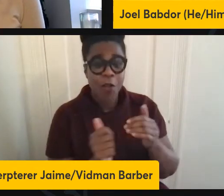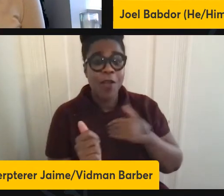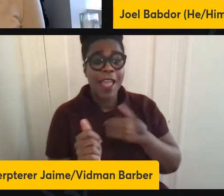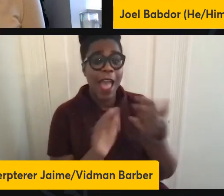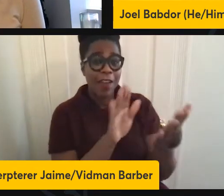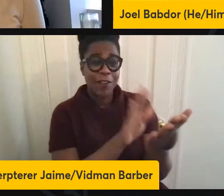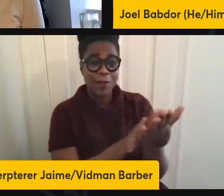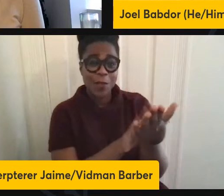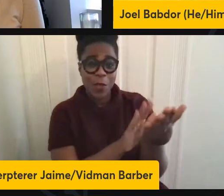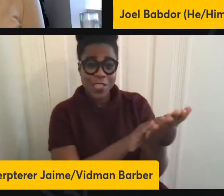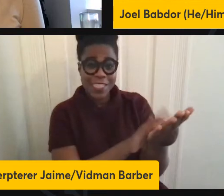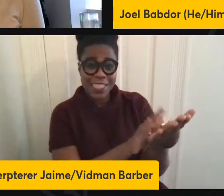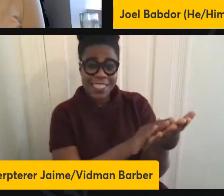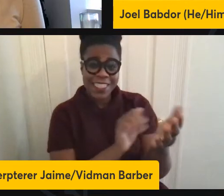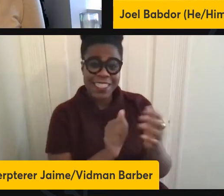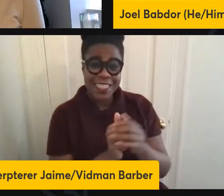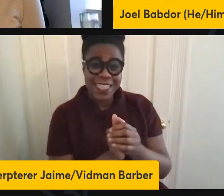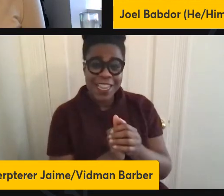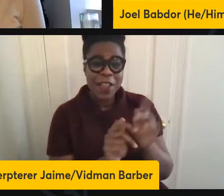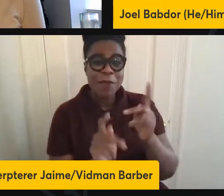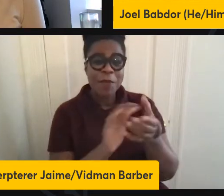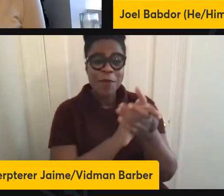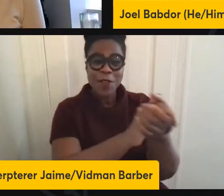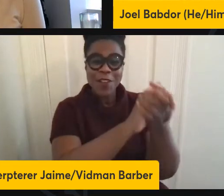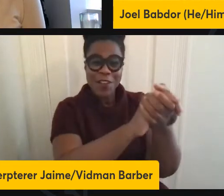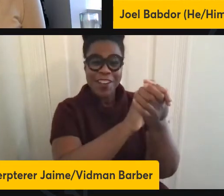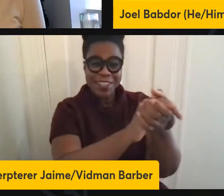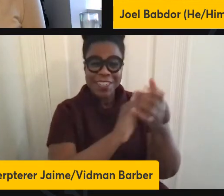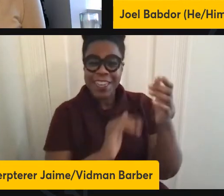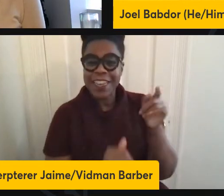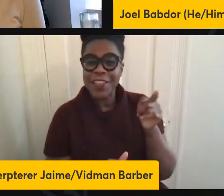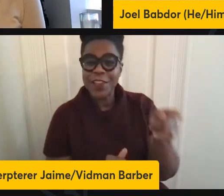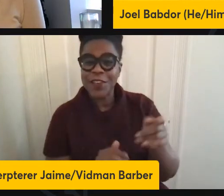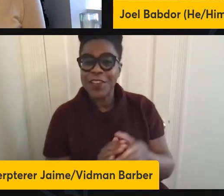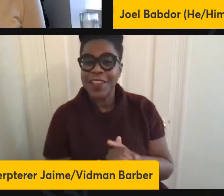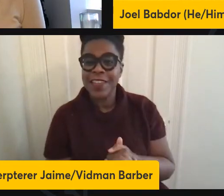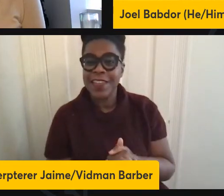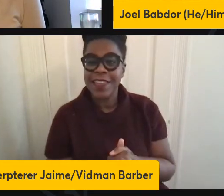applauses, and I think people congratulating you for this fantastic talk.